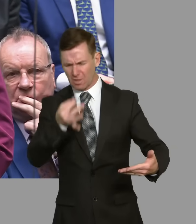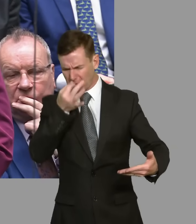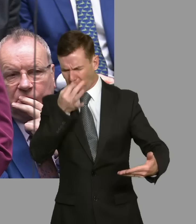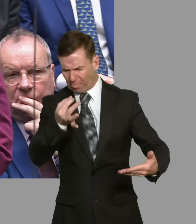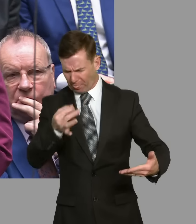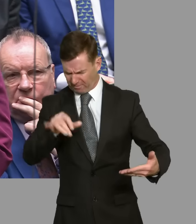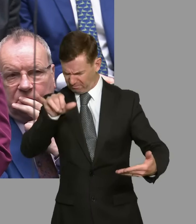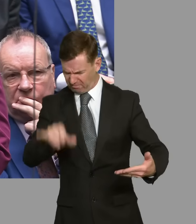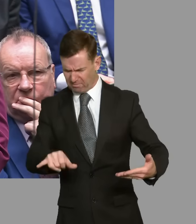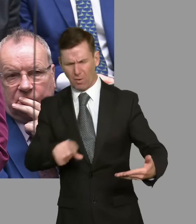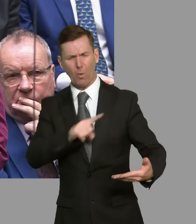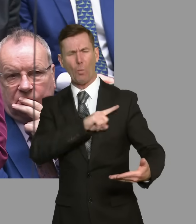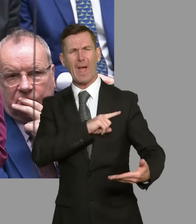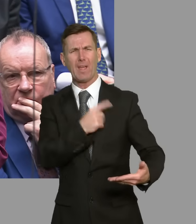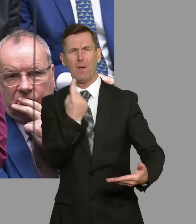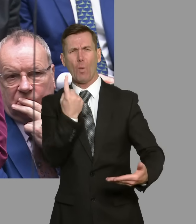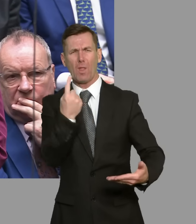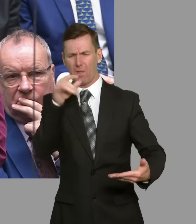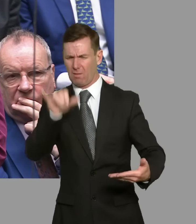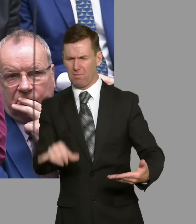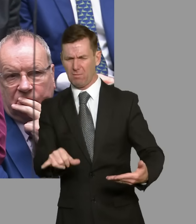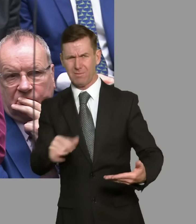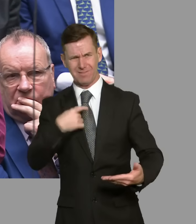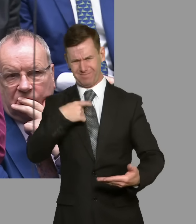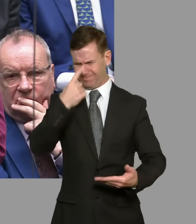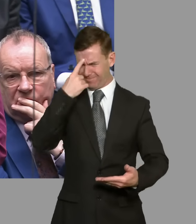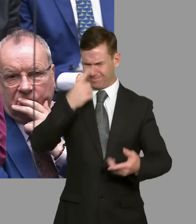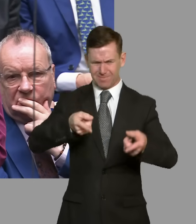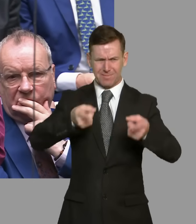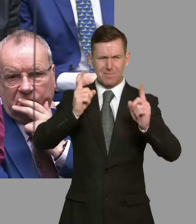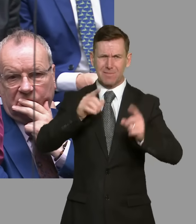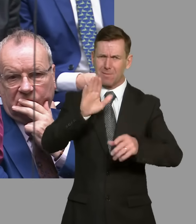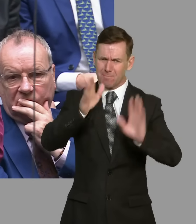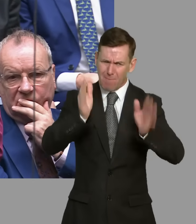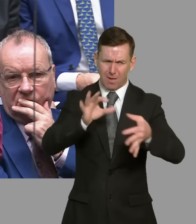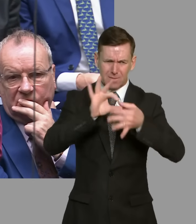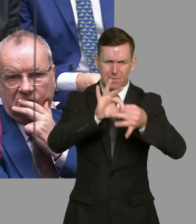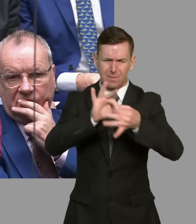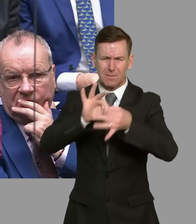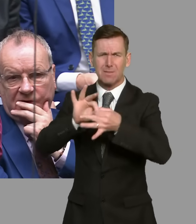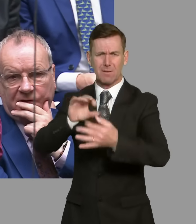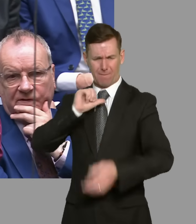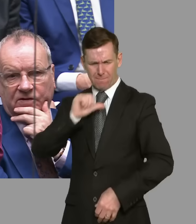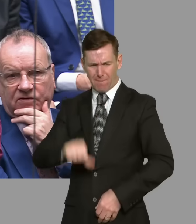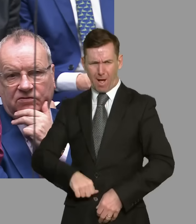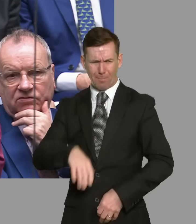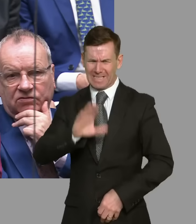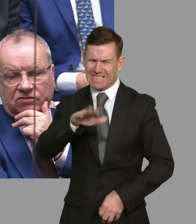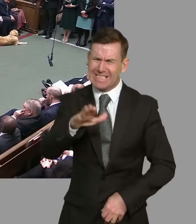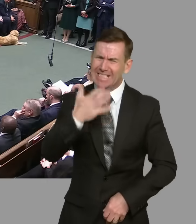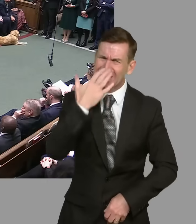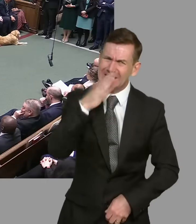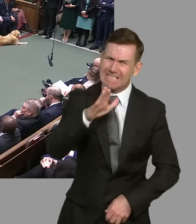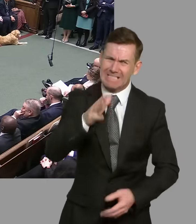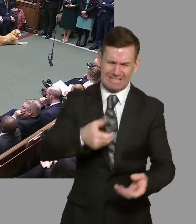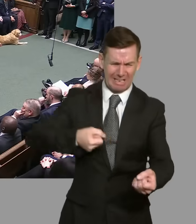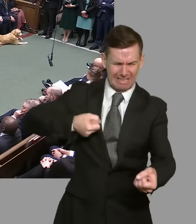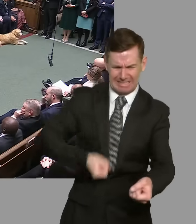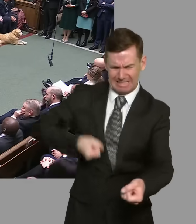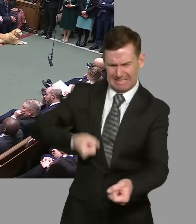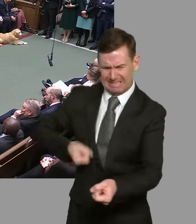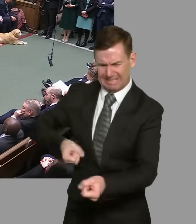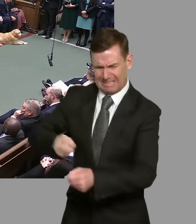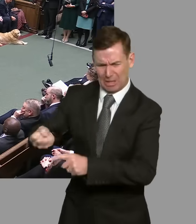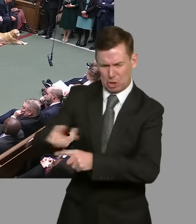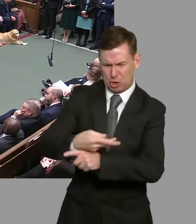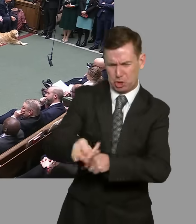to support river-friendly farming practices and treat agricultural pollution as seriously as sewage pollution? Prime Minister.